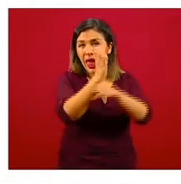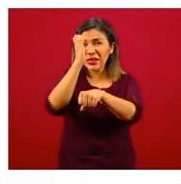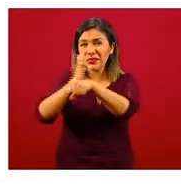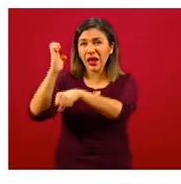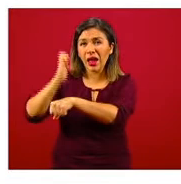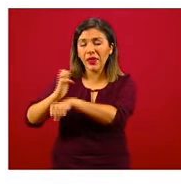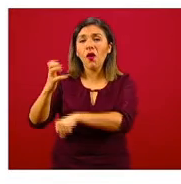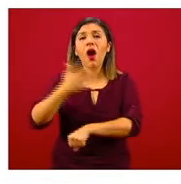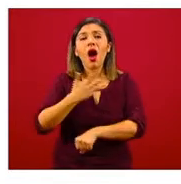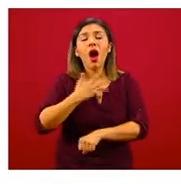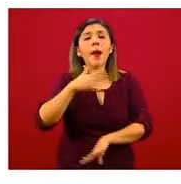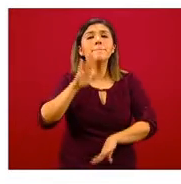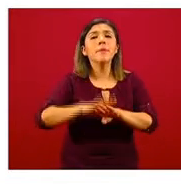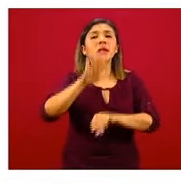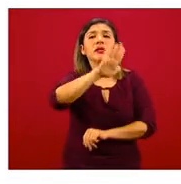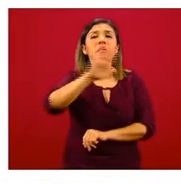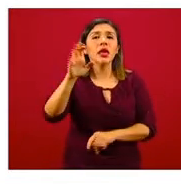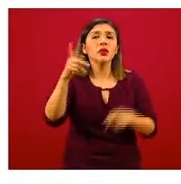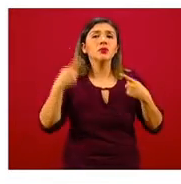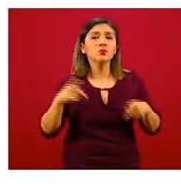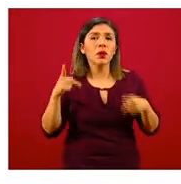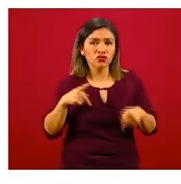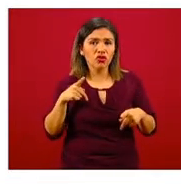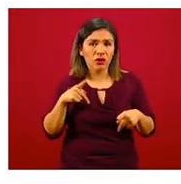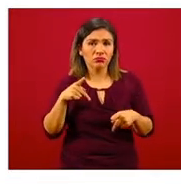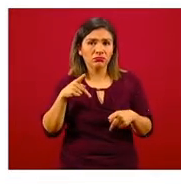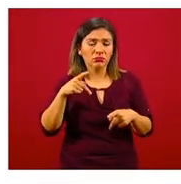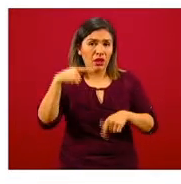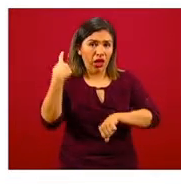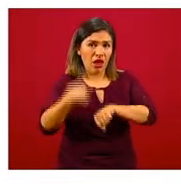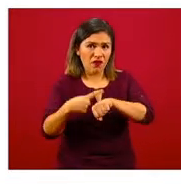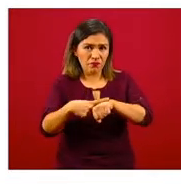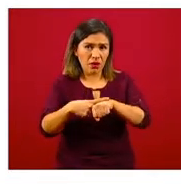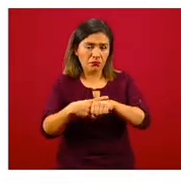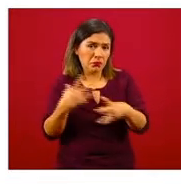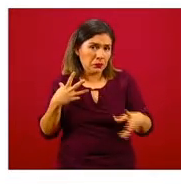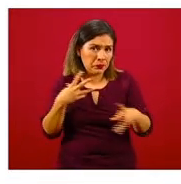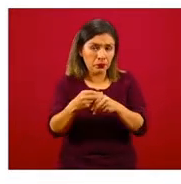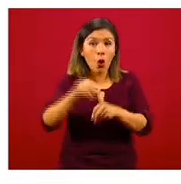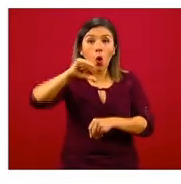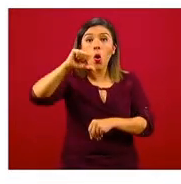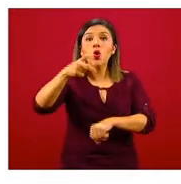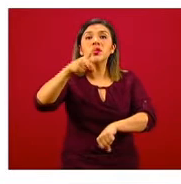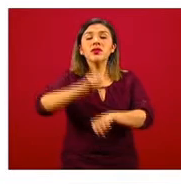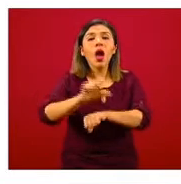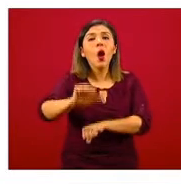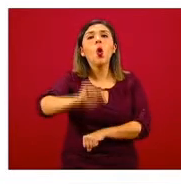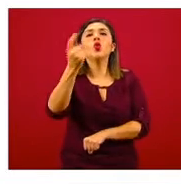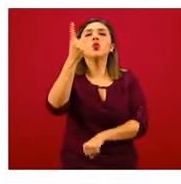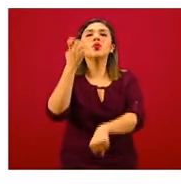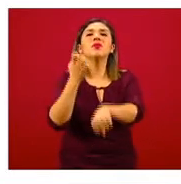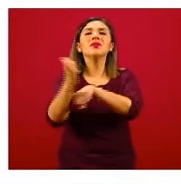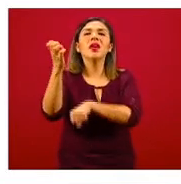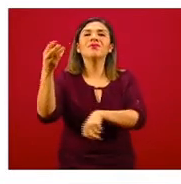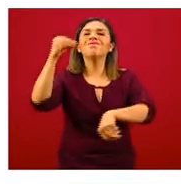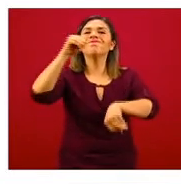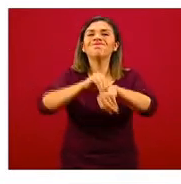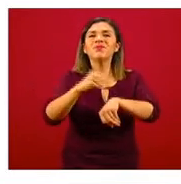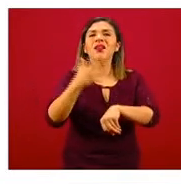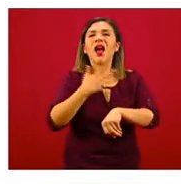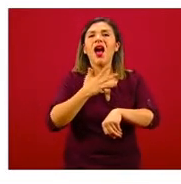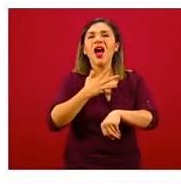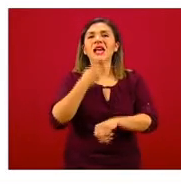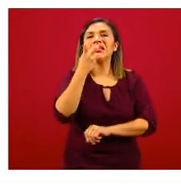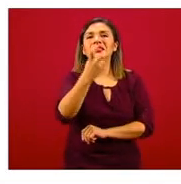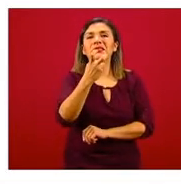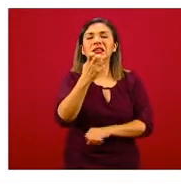80% of the states show more than 500 cumulative cases. Today, we have